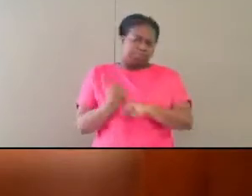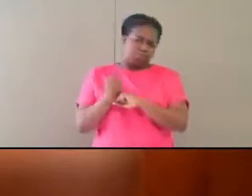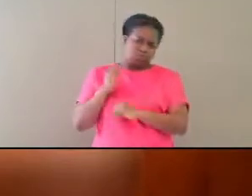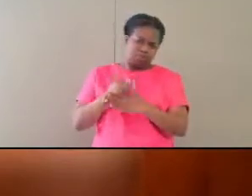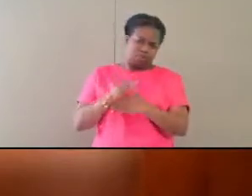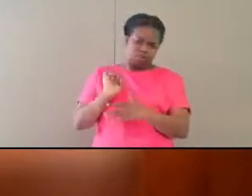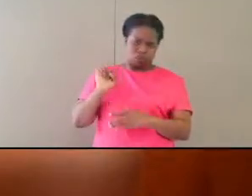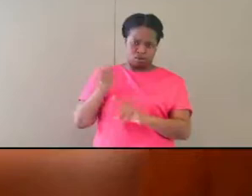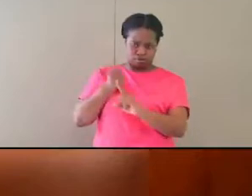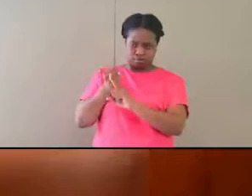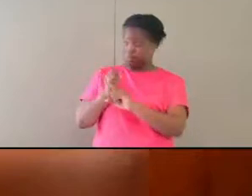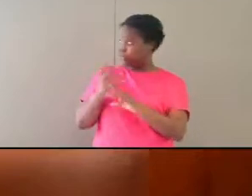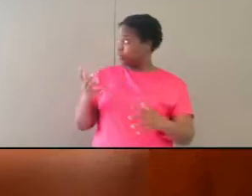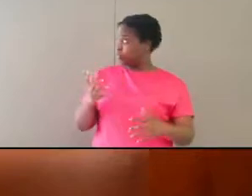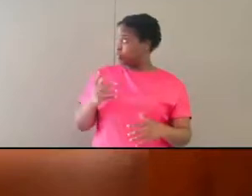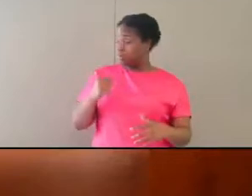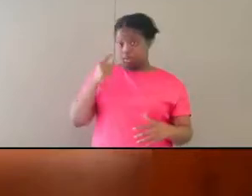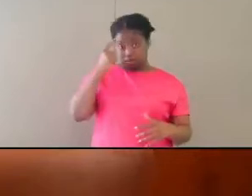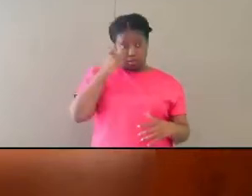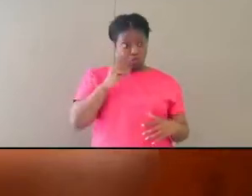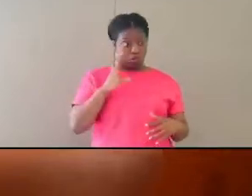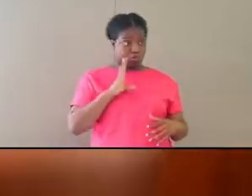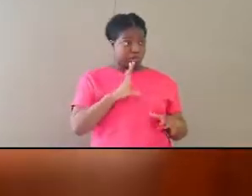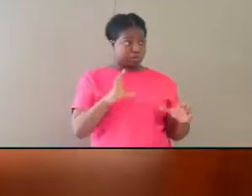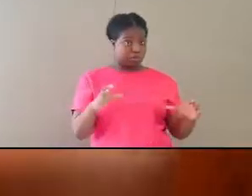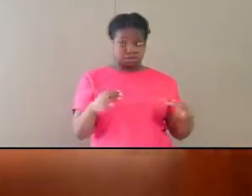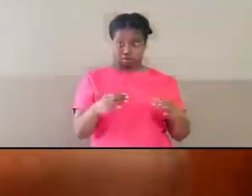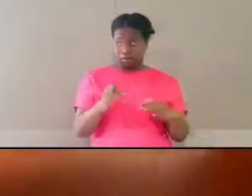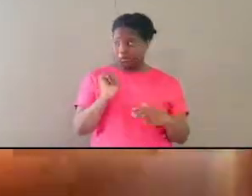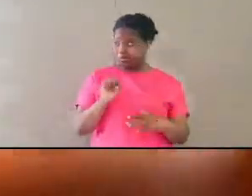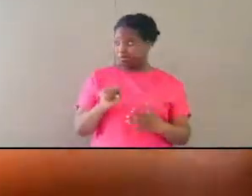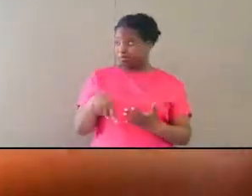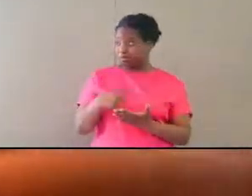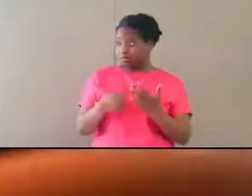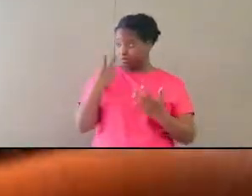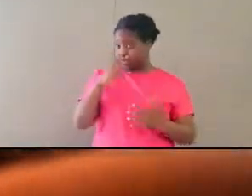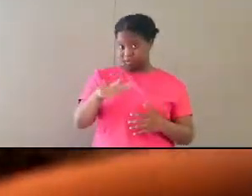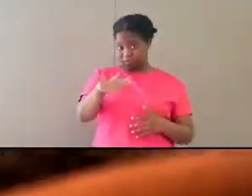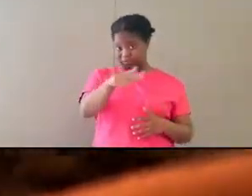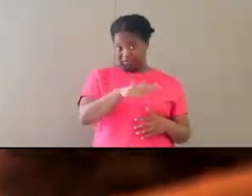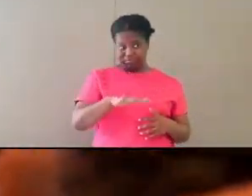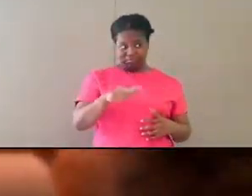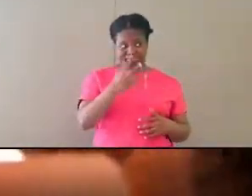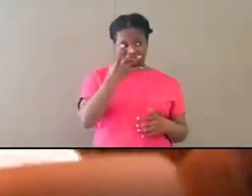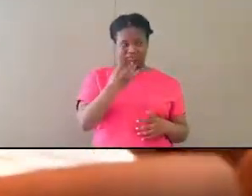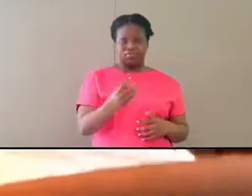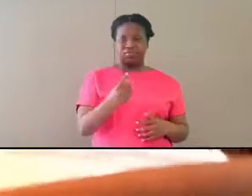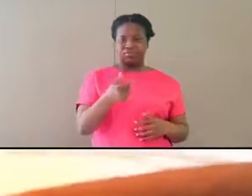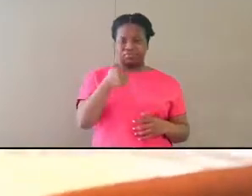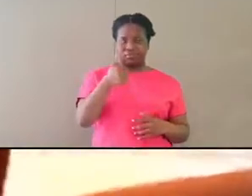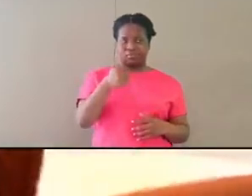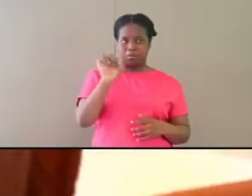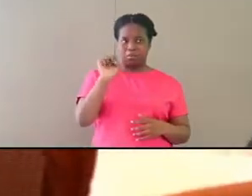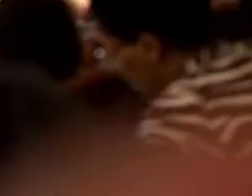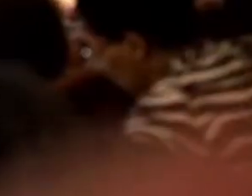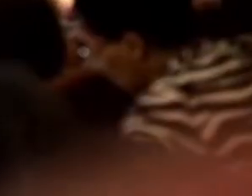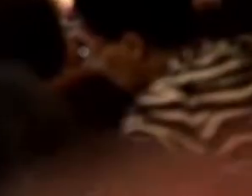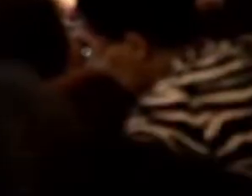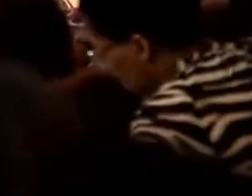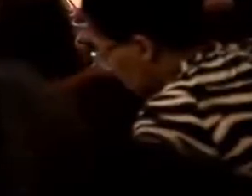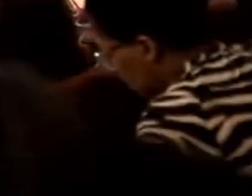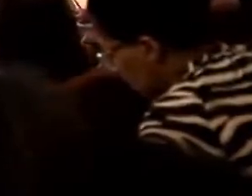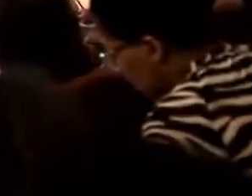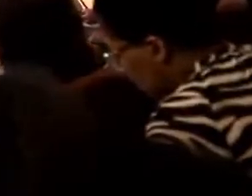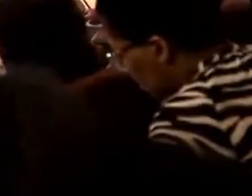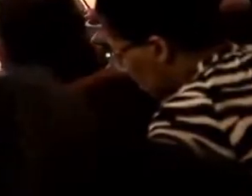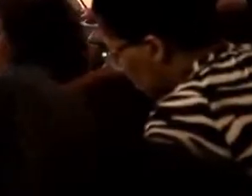I think we're building a committee already, Mustura, as you can see. We have a good candidate to be part of that committee that